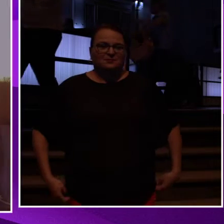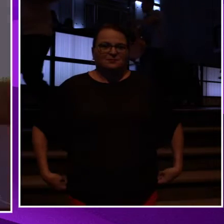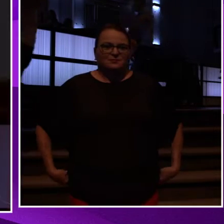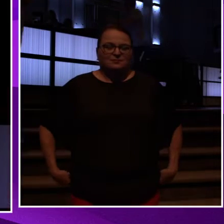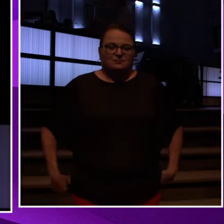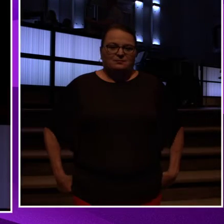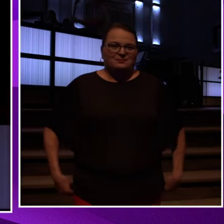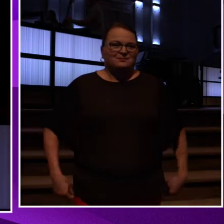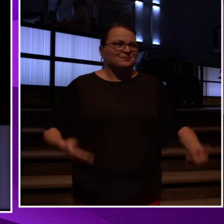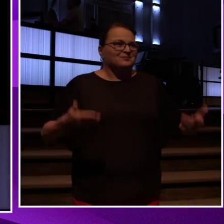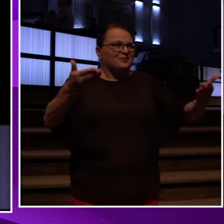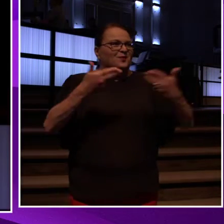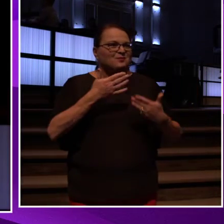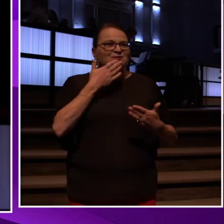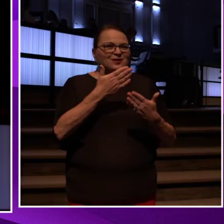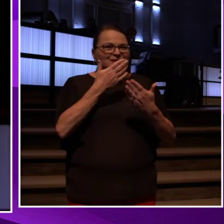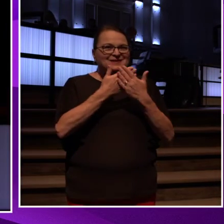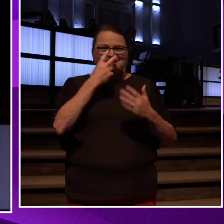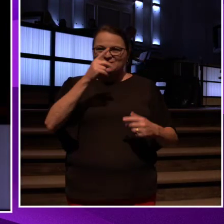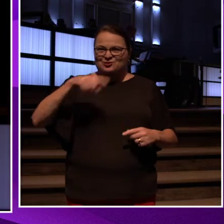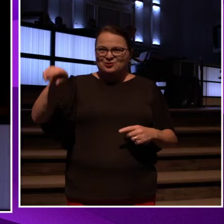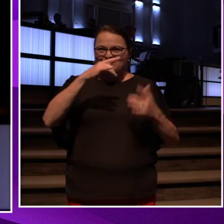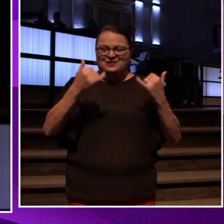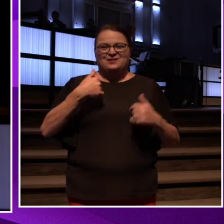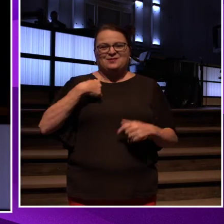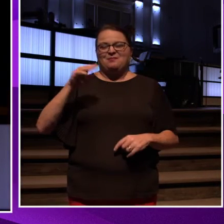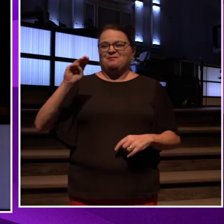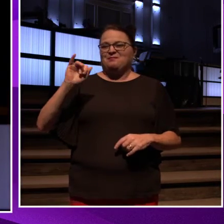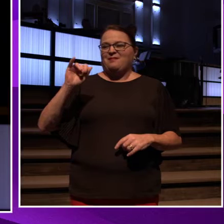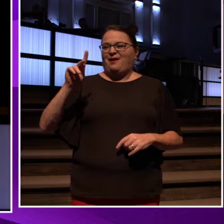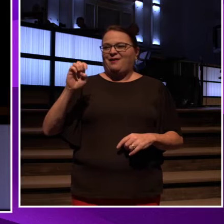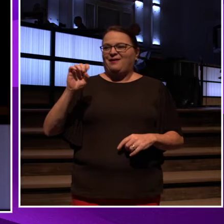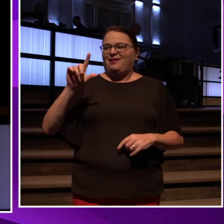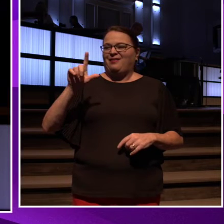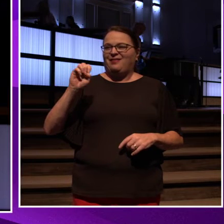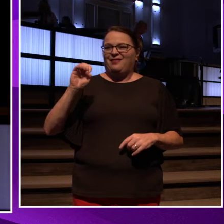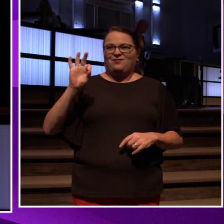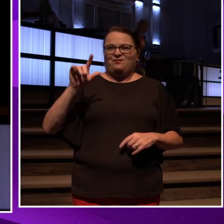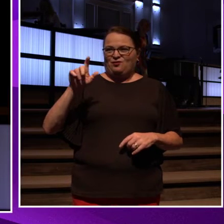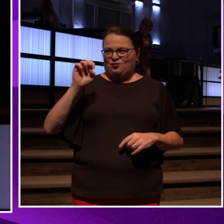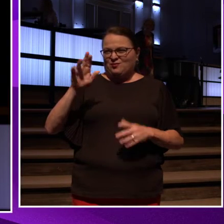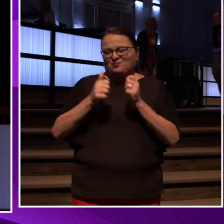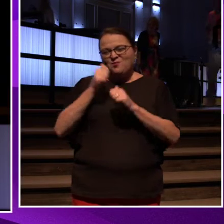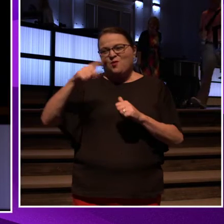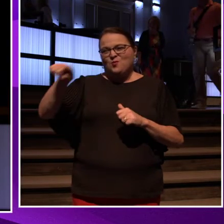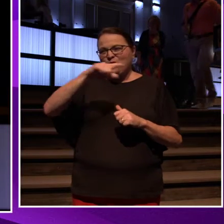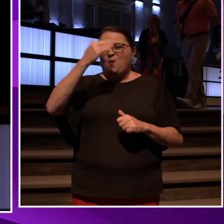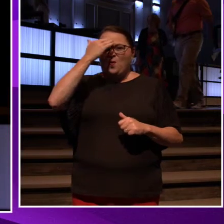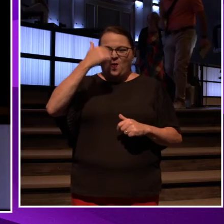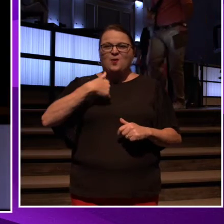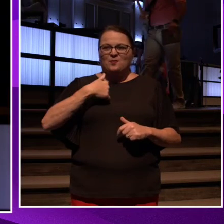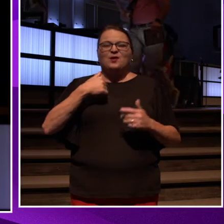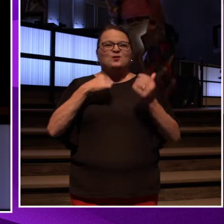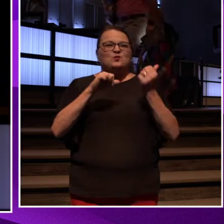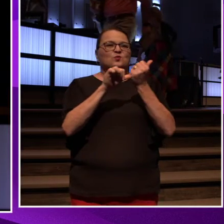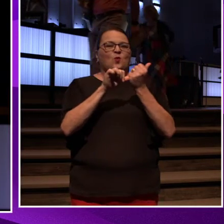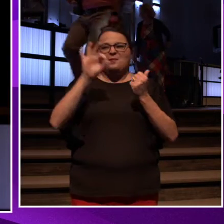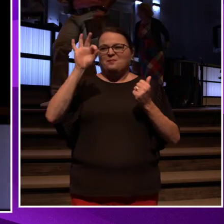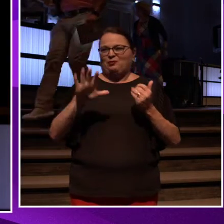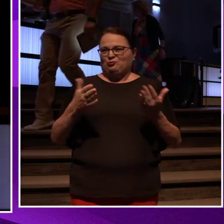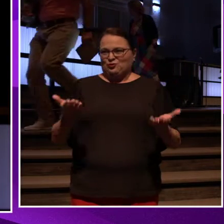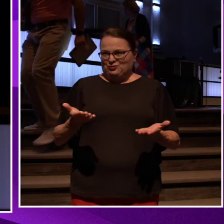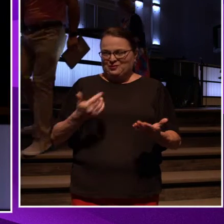Welcome. Good to see you today. I'm Mike Leffler. Most of you know me. If you're here, our guest today, I'm Associate Pastor of Church Ministries, and I'm glad